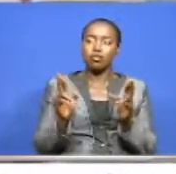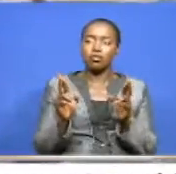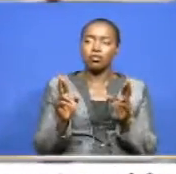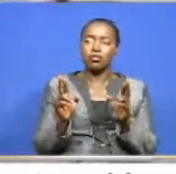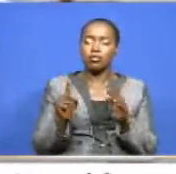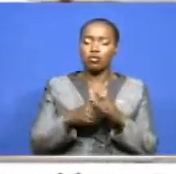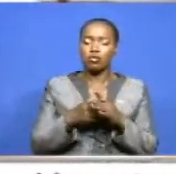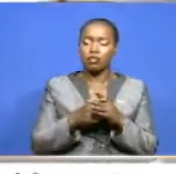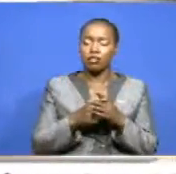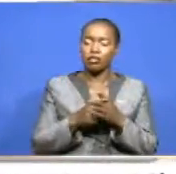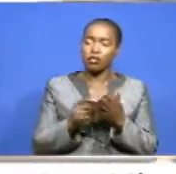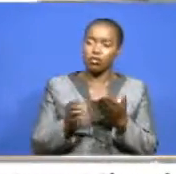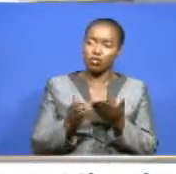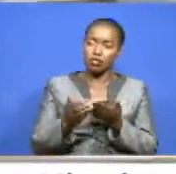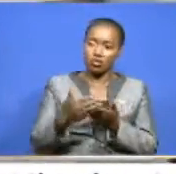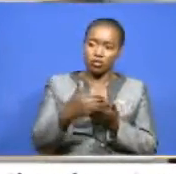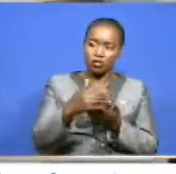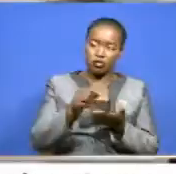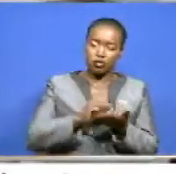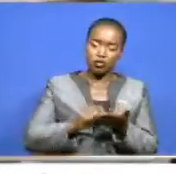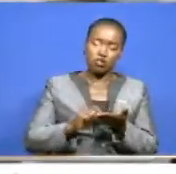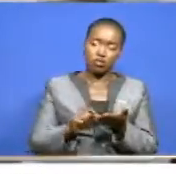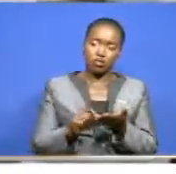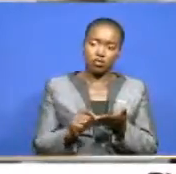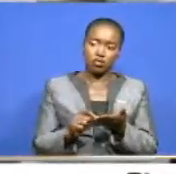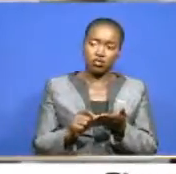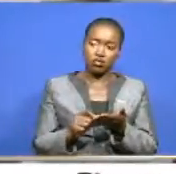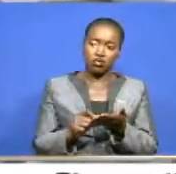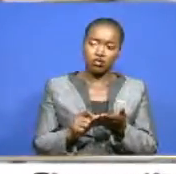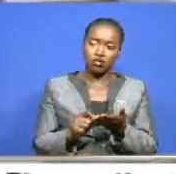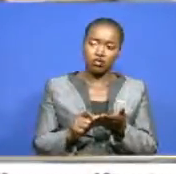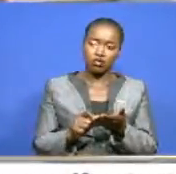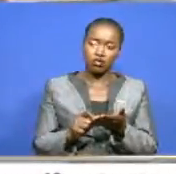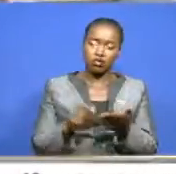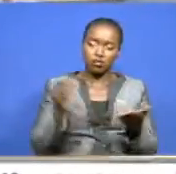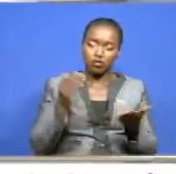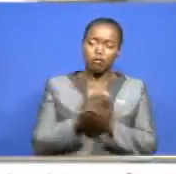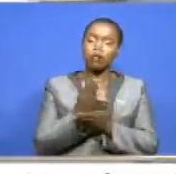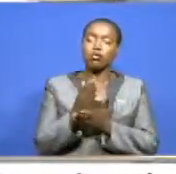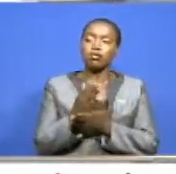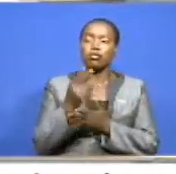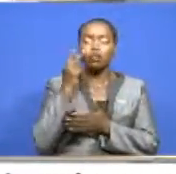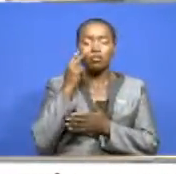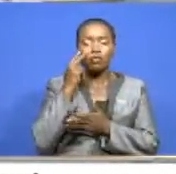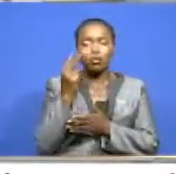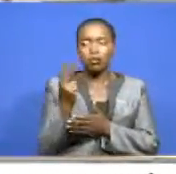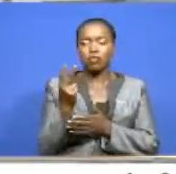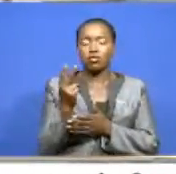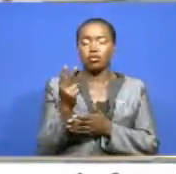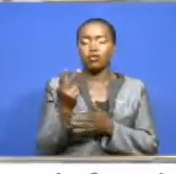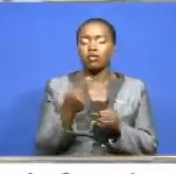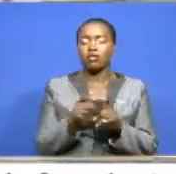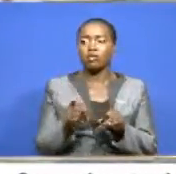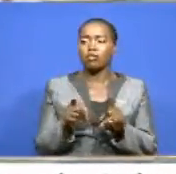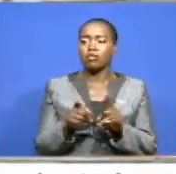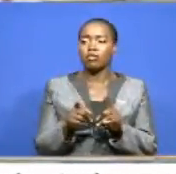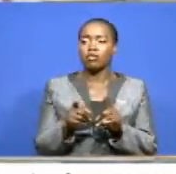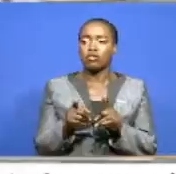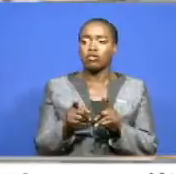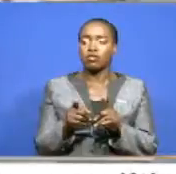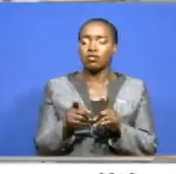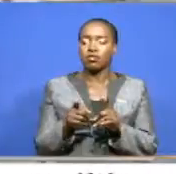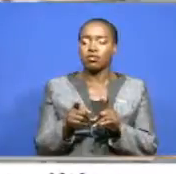start collecting the signatures so that we can approve the views that